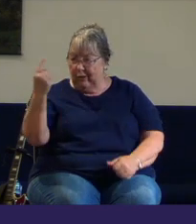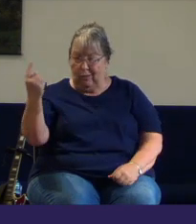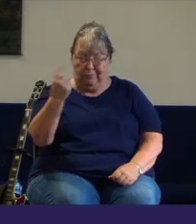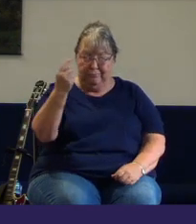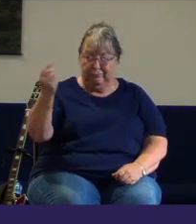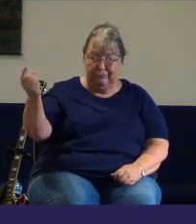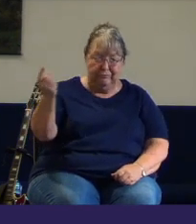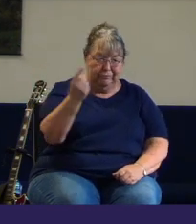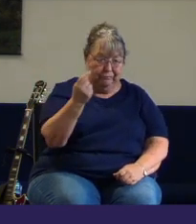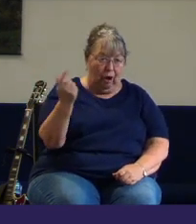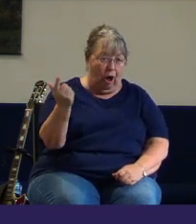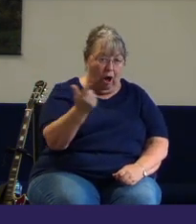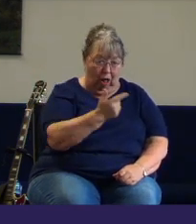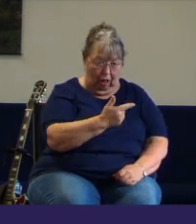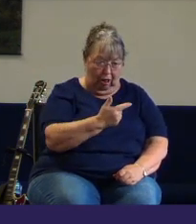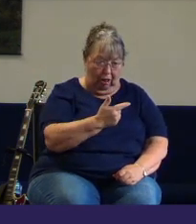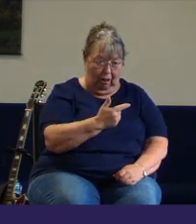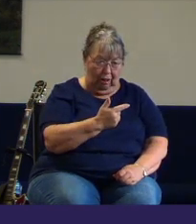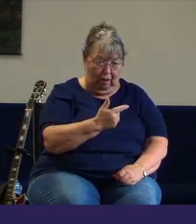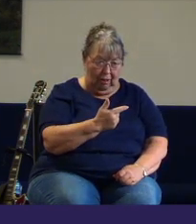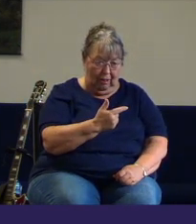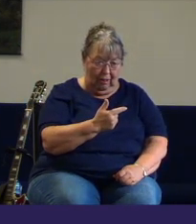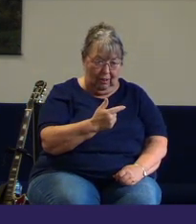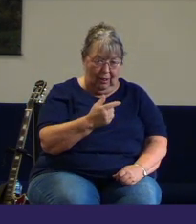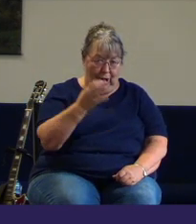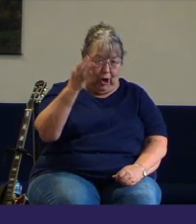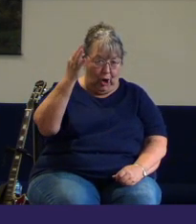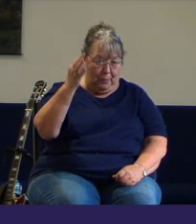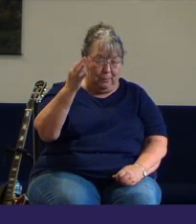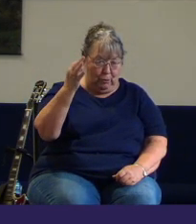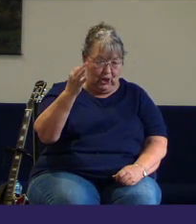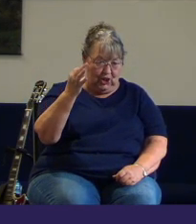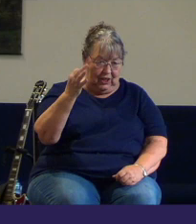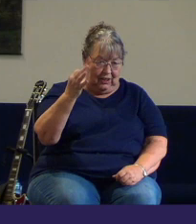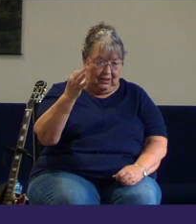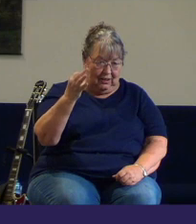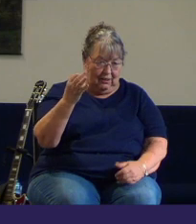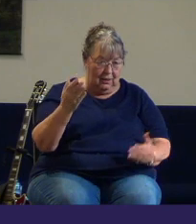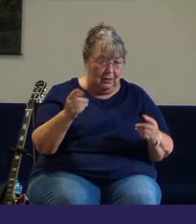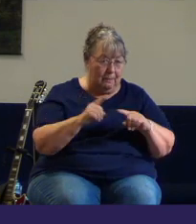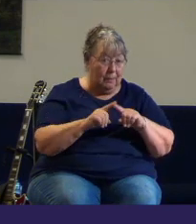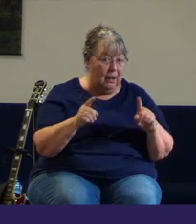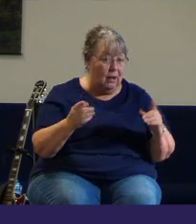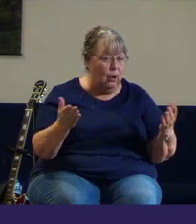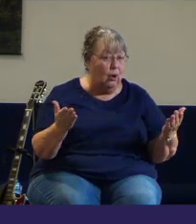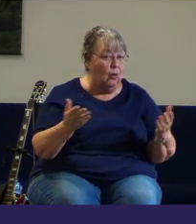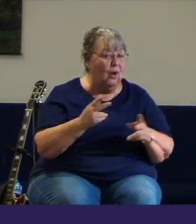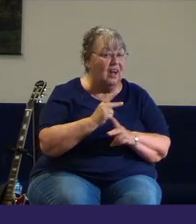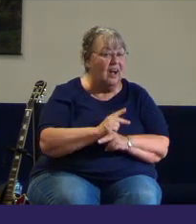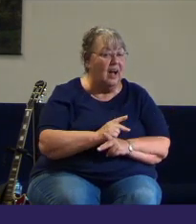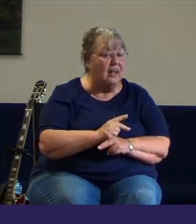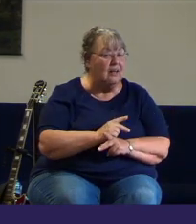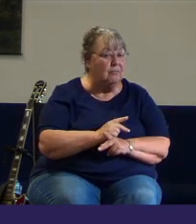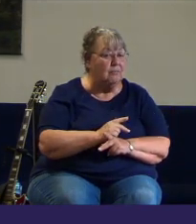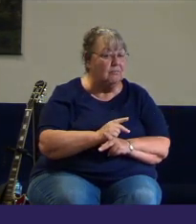day-to-day basis by how we live. The question is, what kind of message are you preaching?